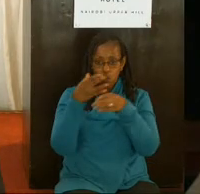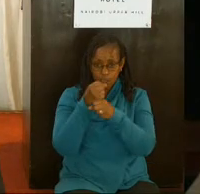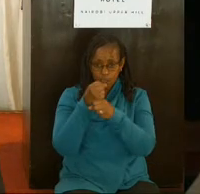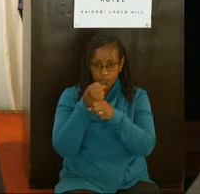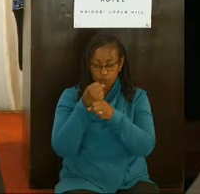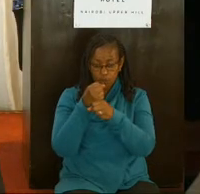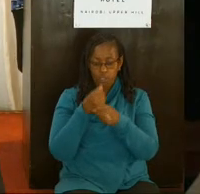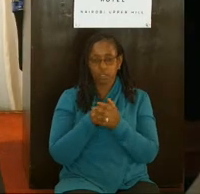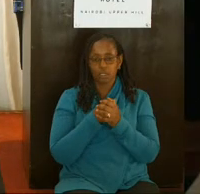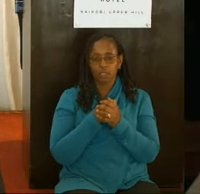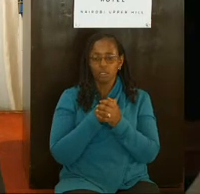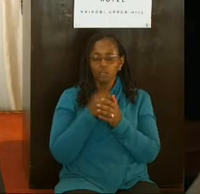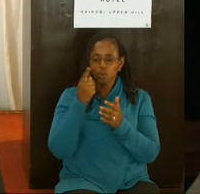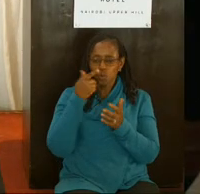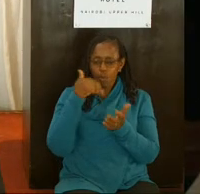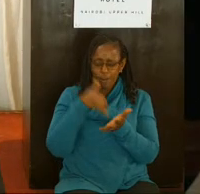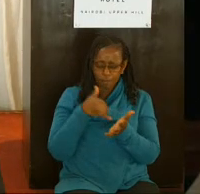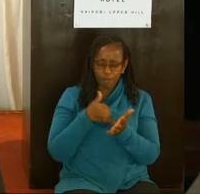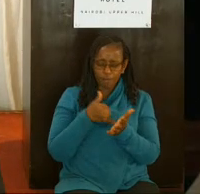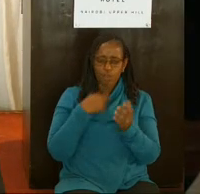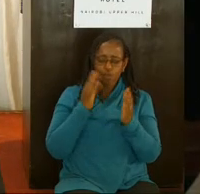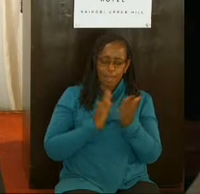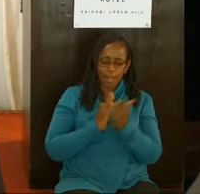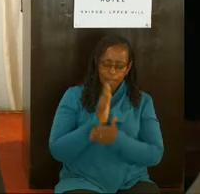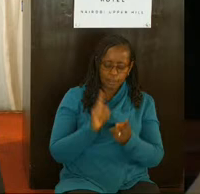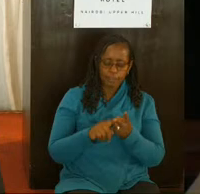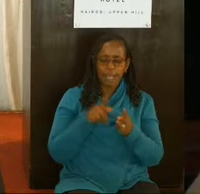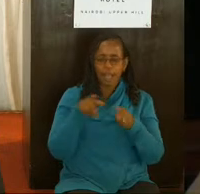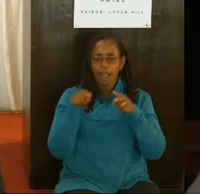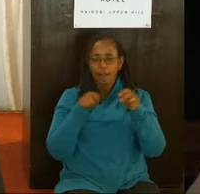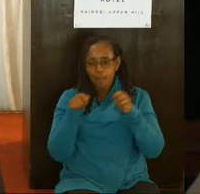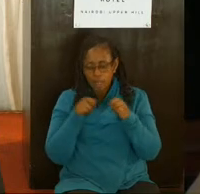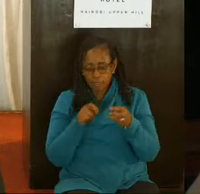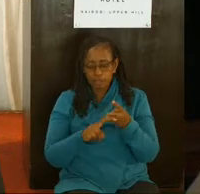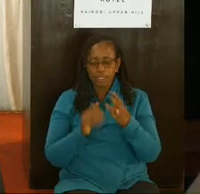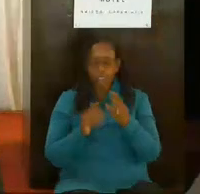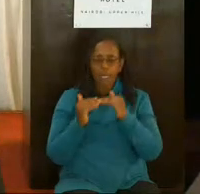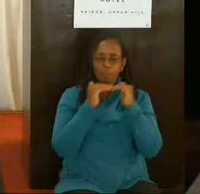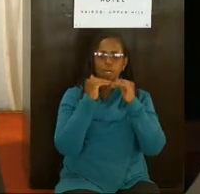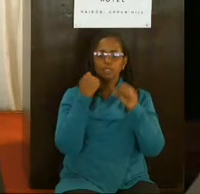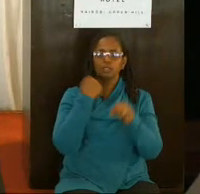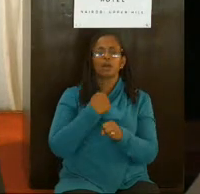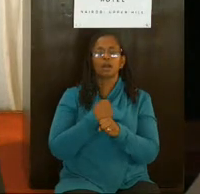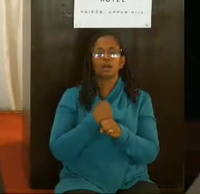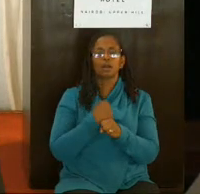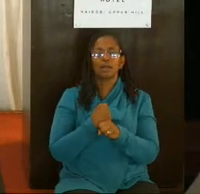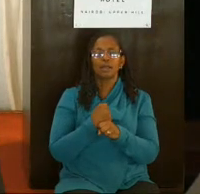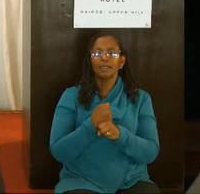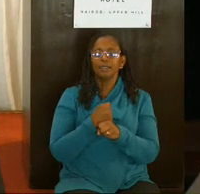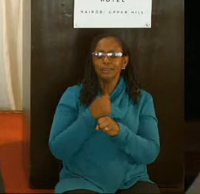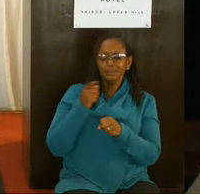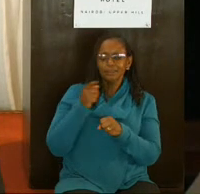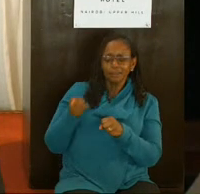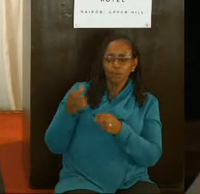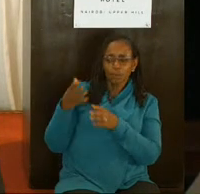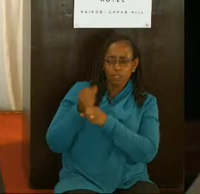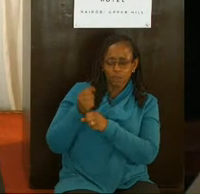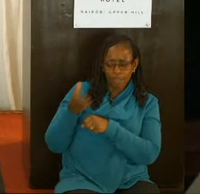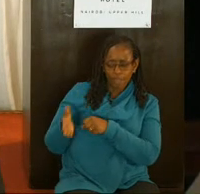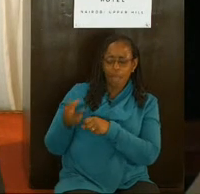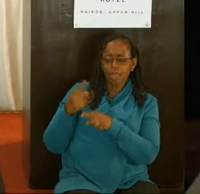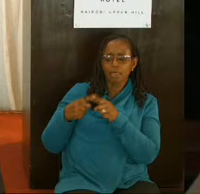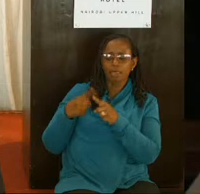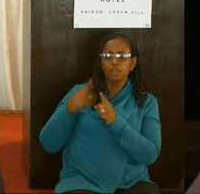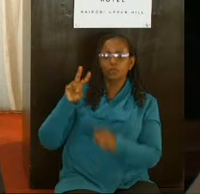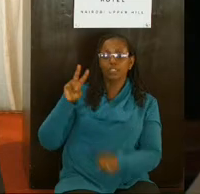who are involved in human rights governance and democracy work and has been in existence I think for the last 25